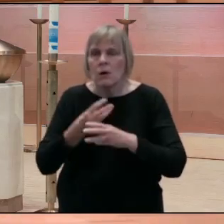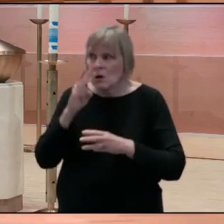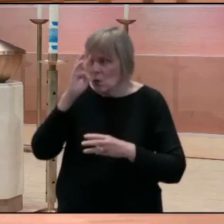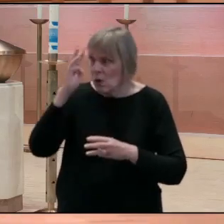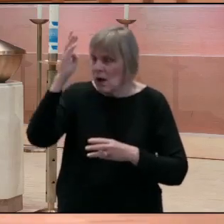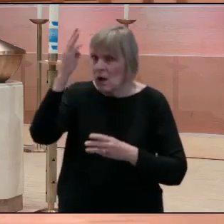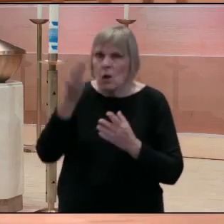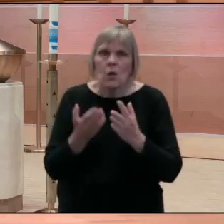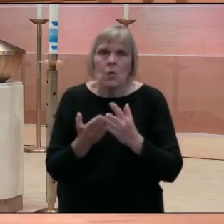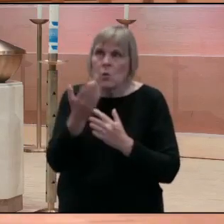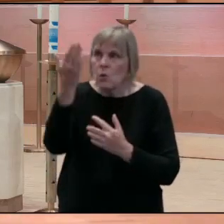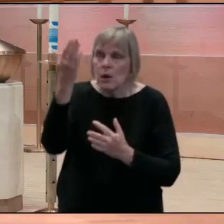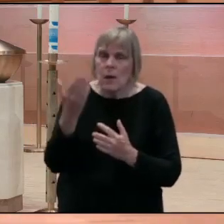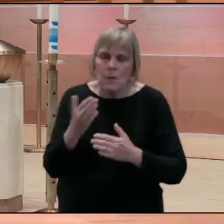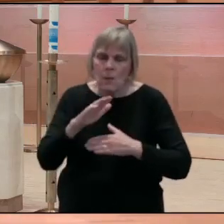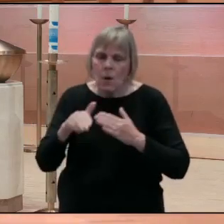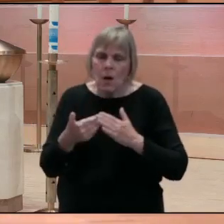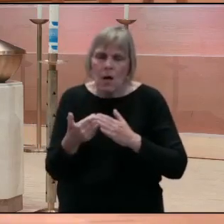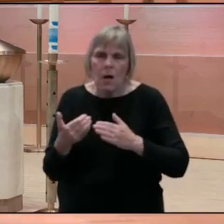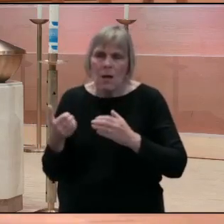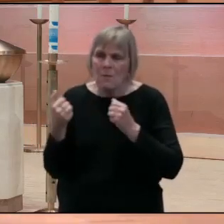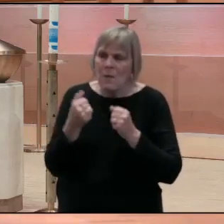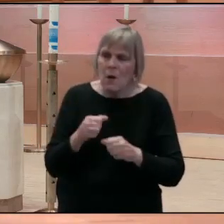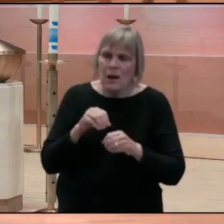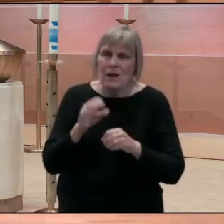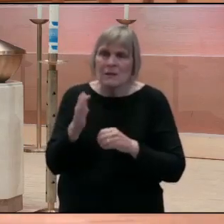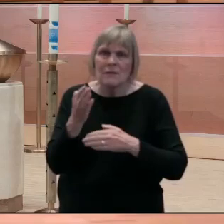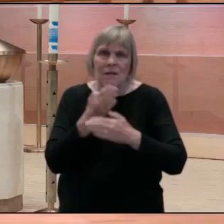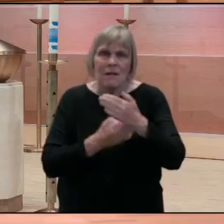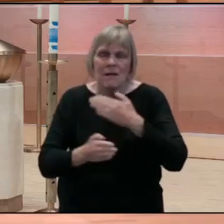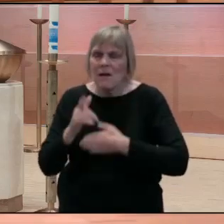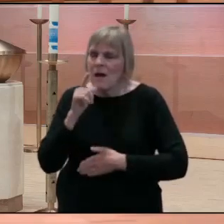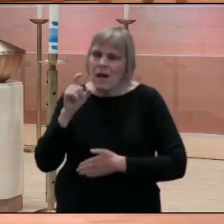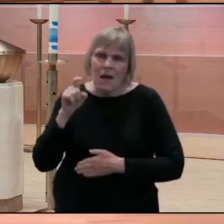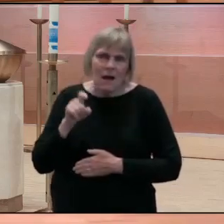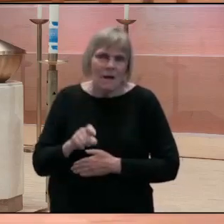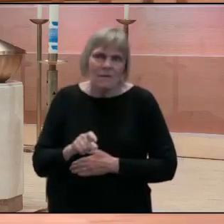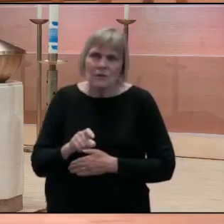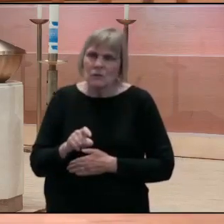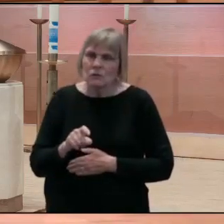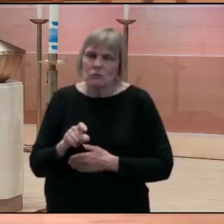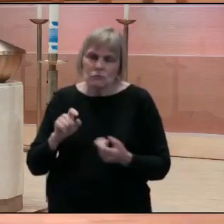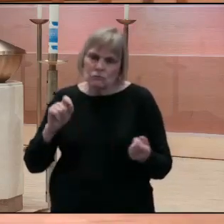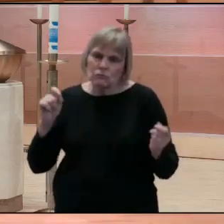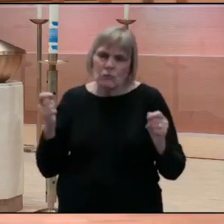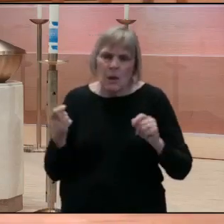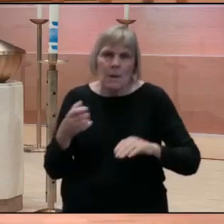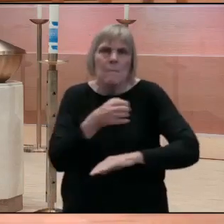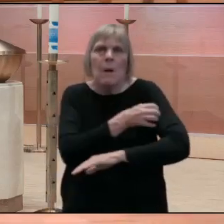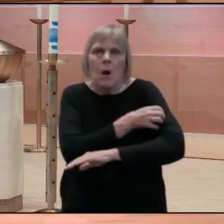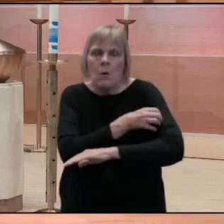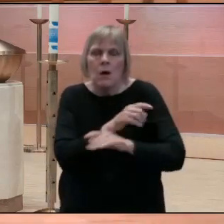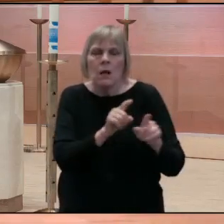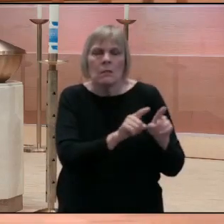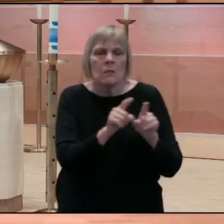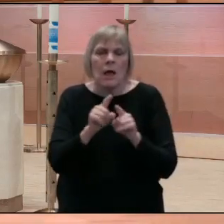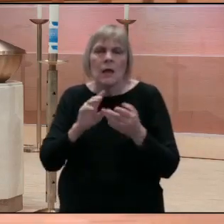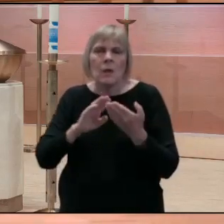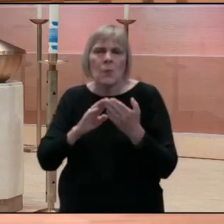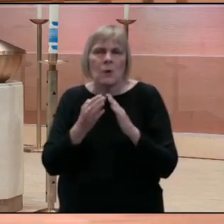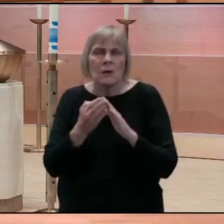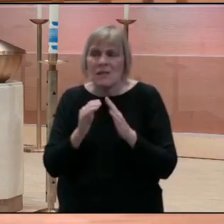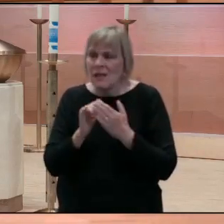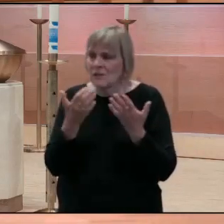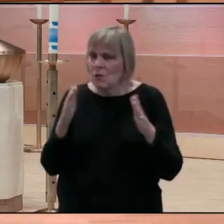created through him. All power is already in his hands. He doesn't have to go grasp for power like communities in this world.